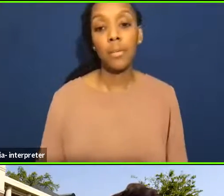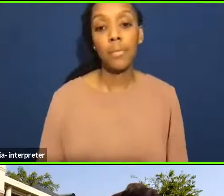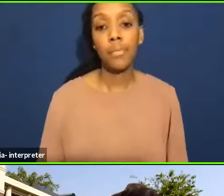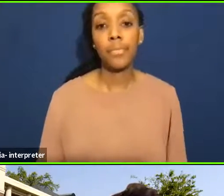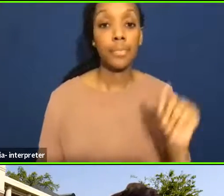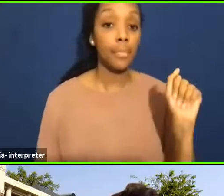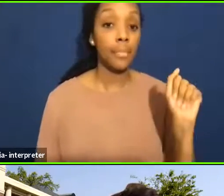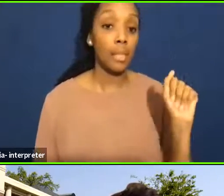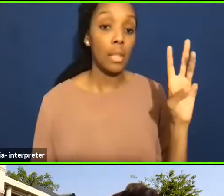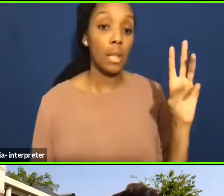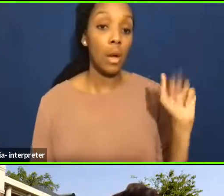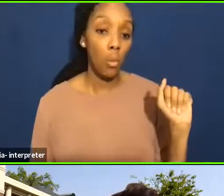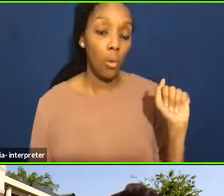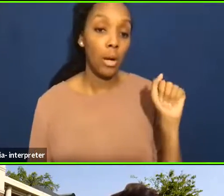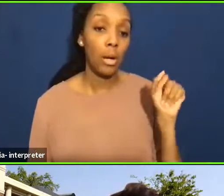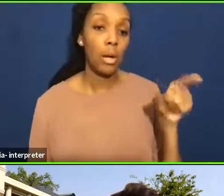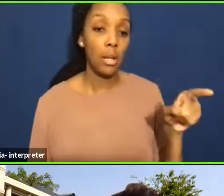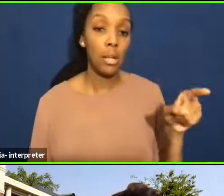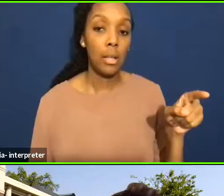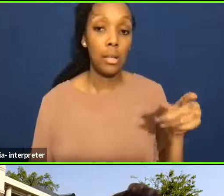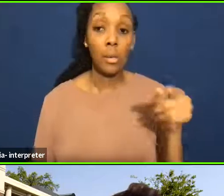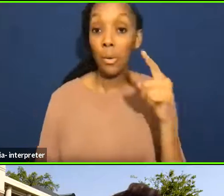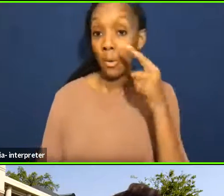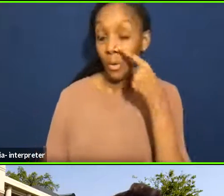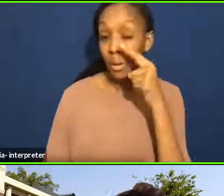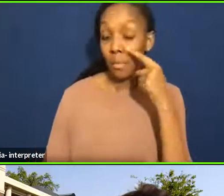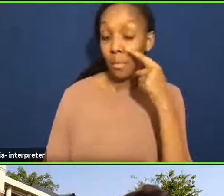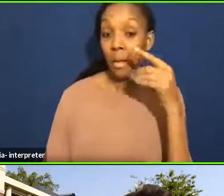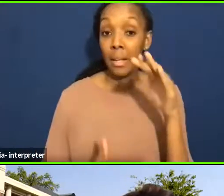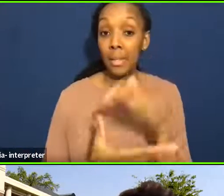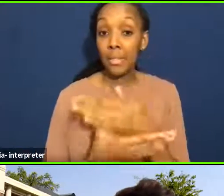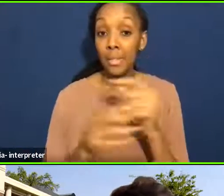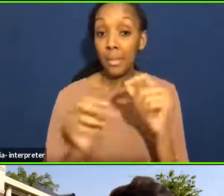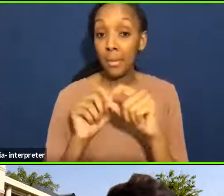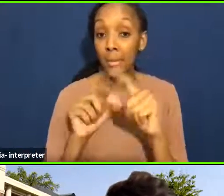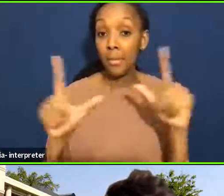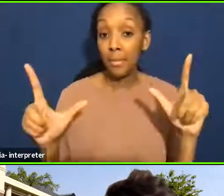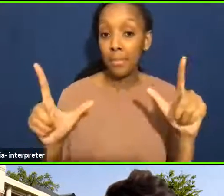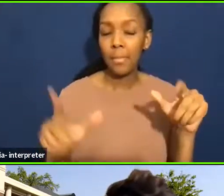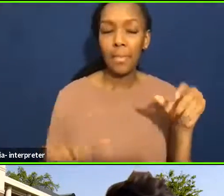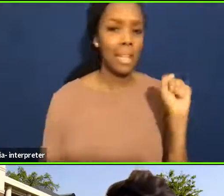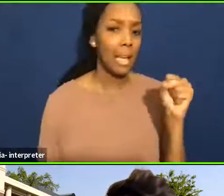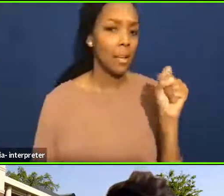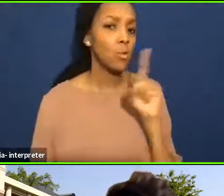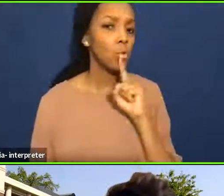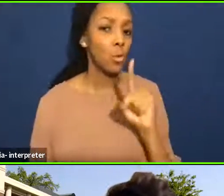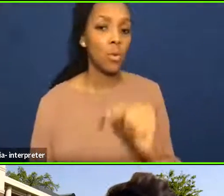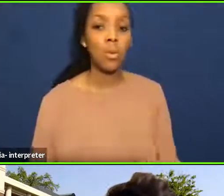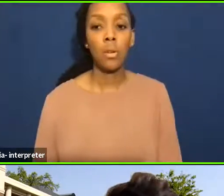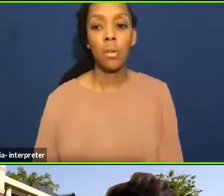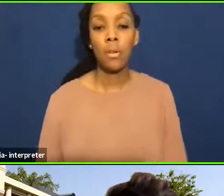Awa? Can I share my screen? Sure.